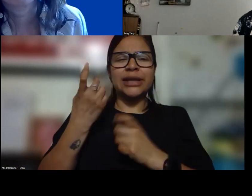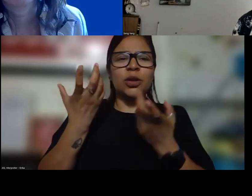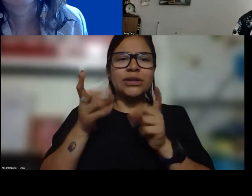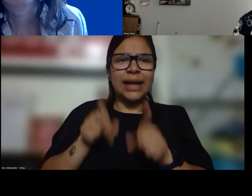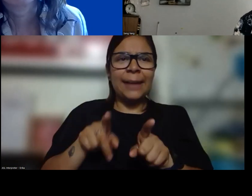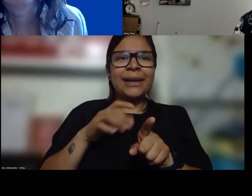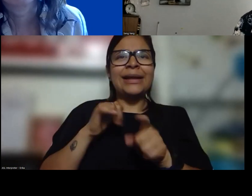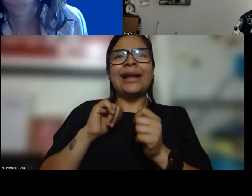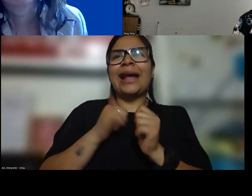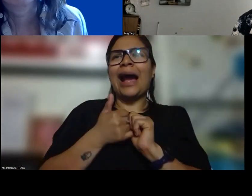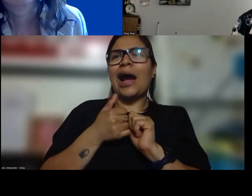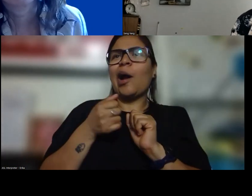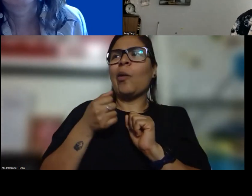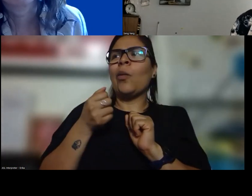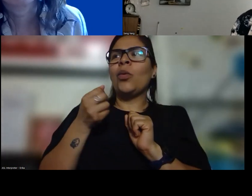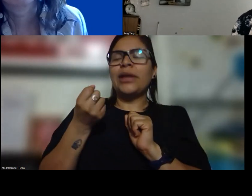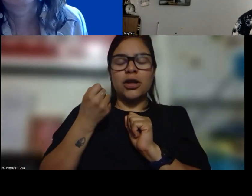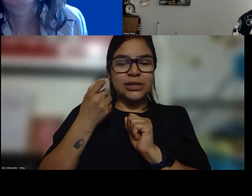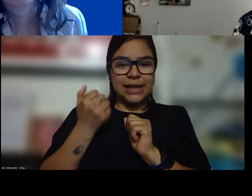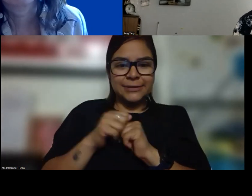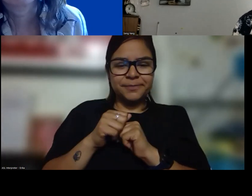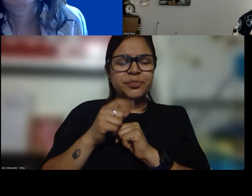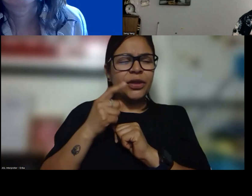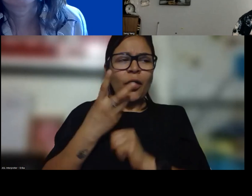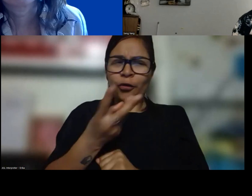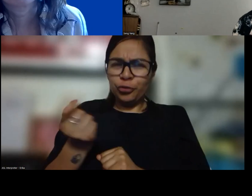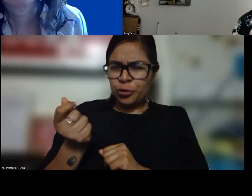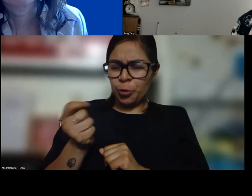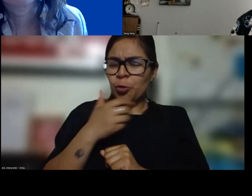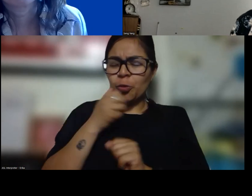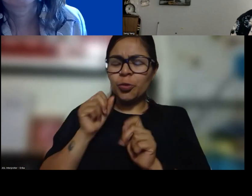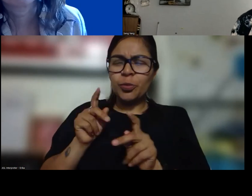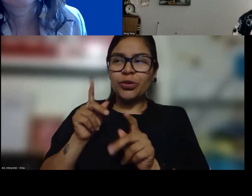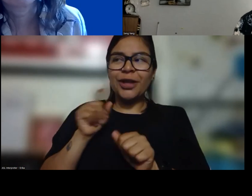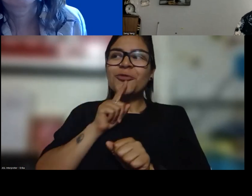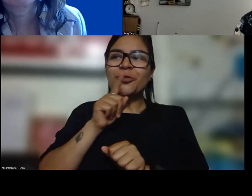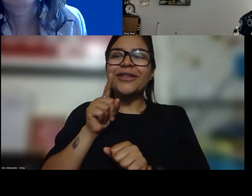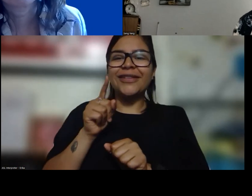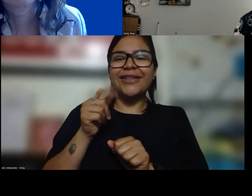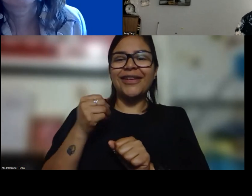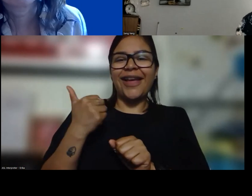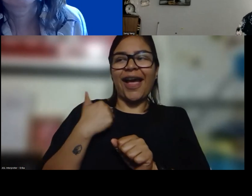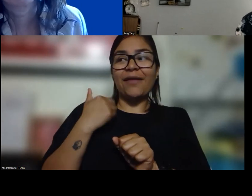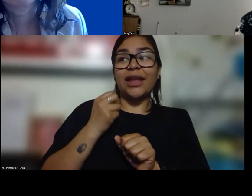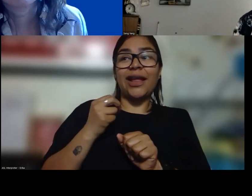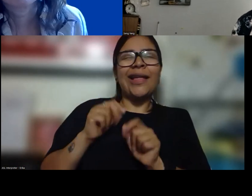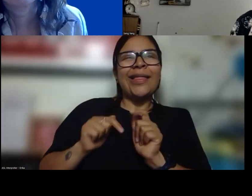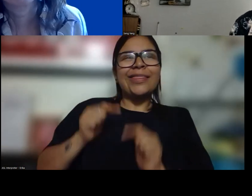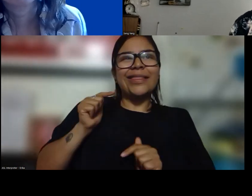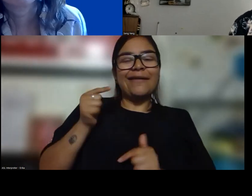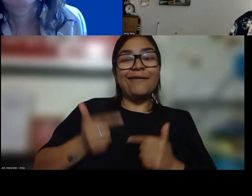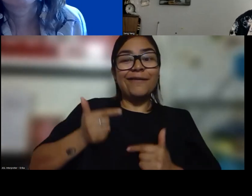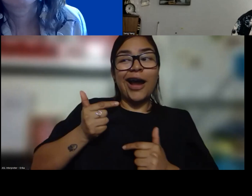the spillway, we have a couple elder that's they have a relative live out state, they have relative